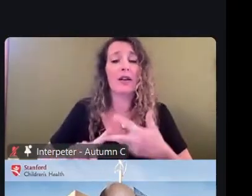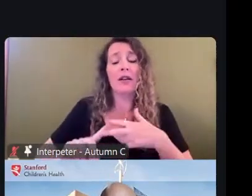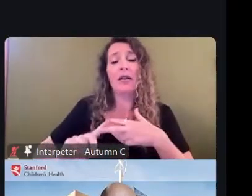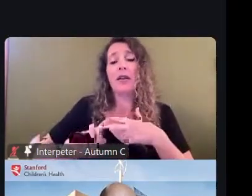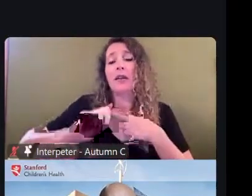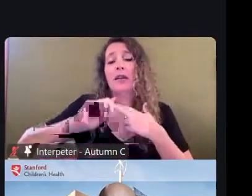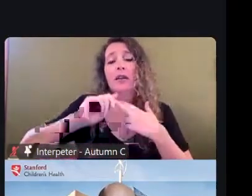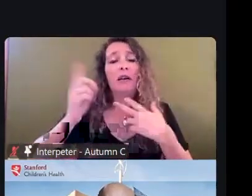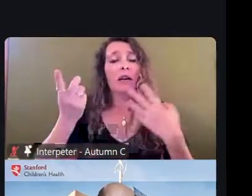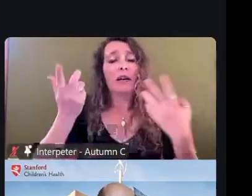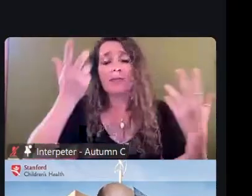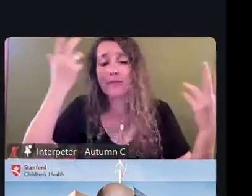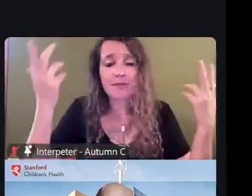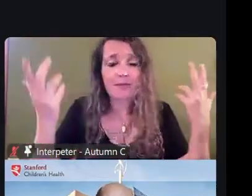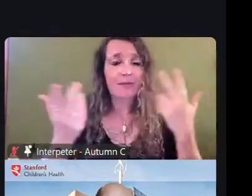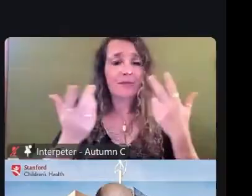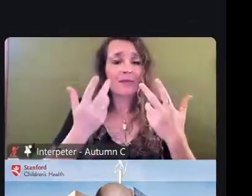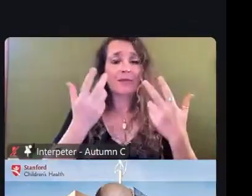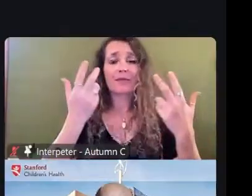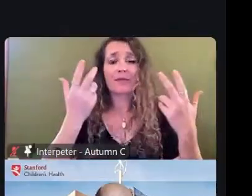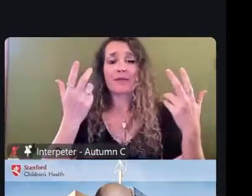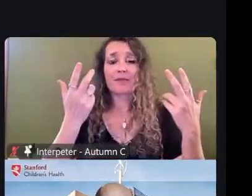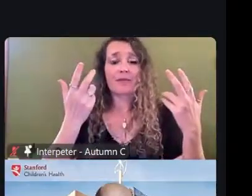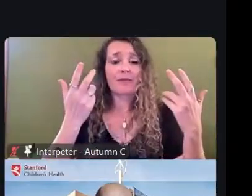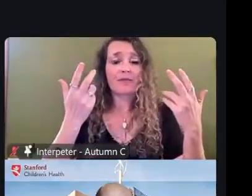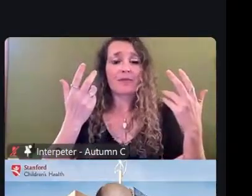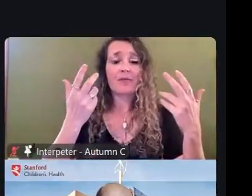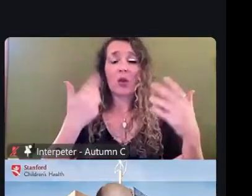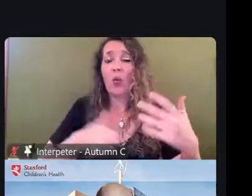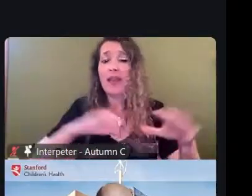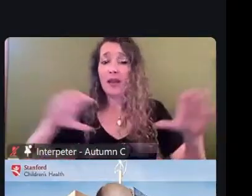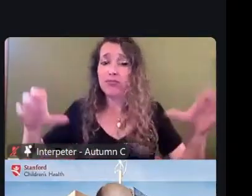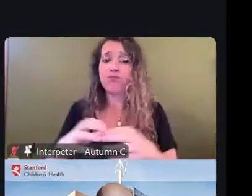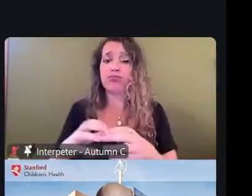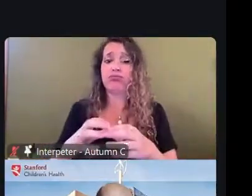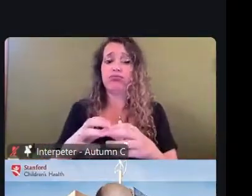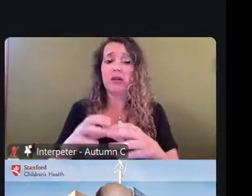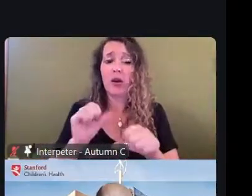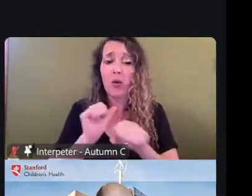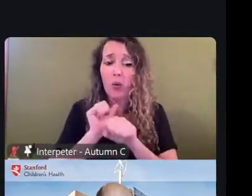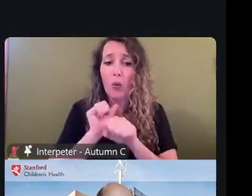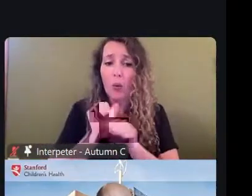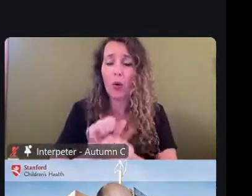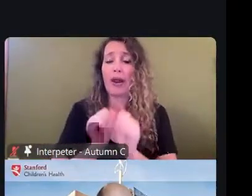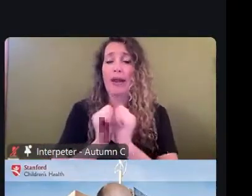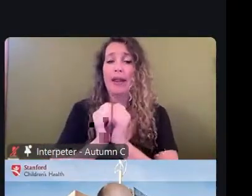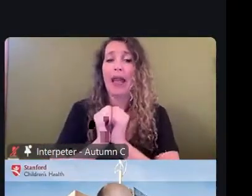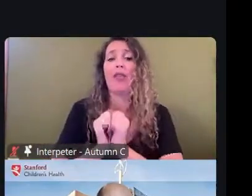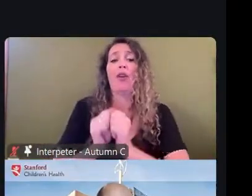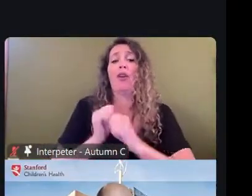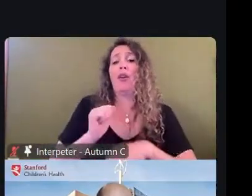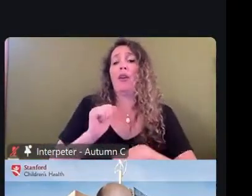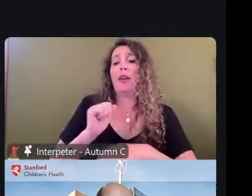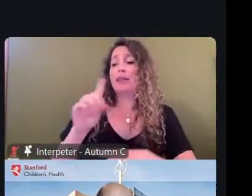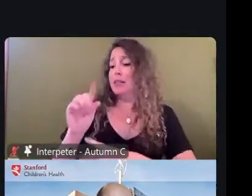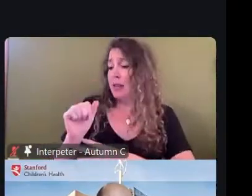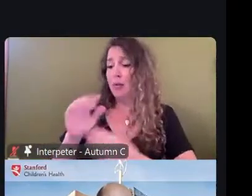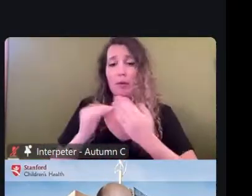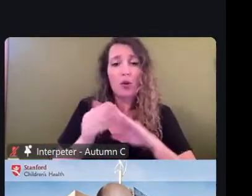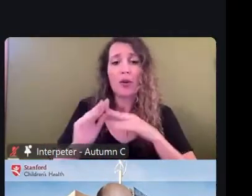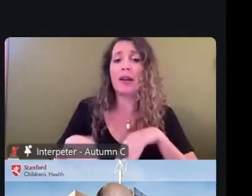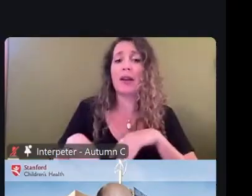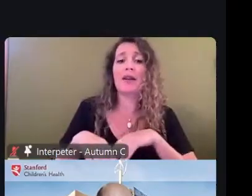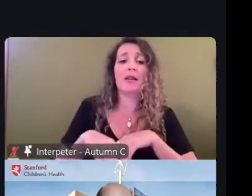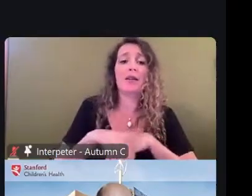and I find like, when we come together as our disabled community, um, I